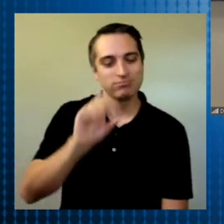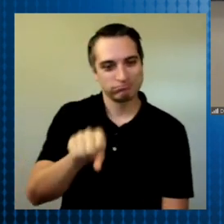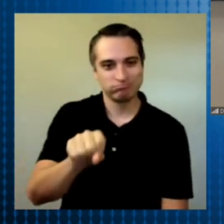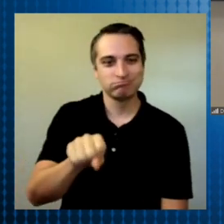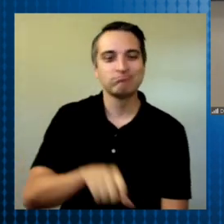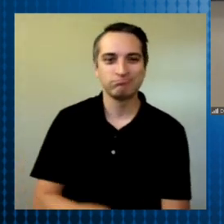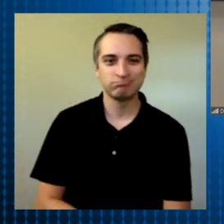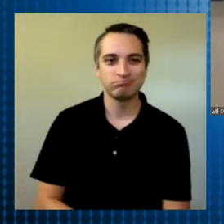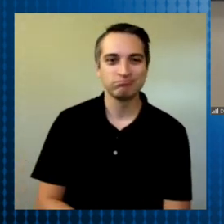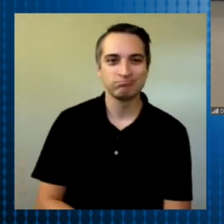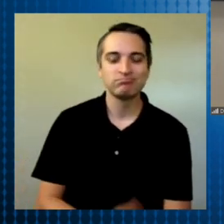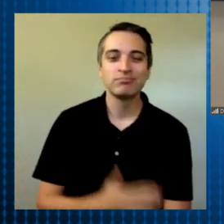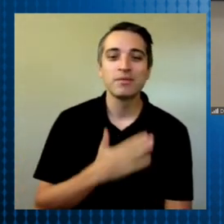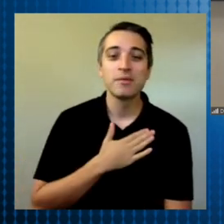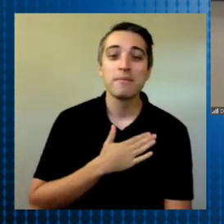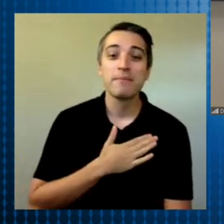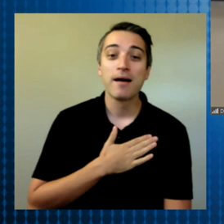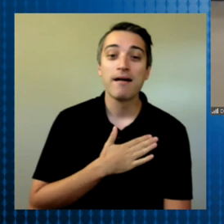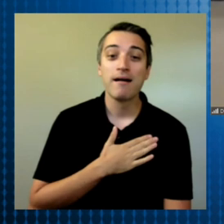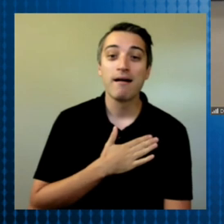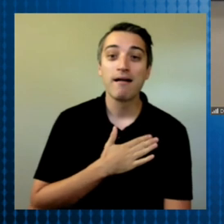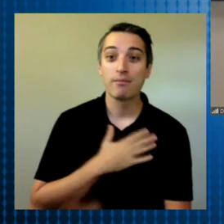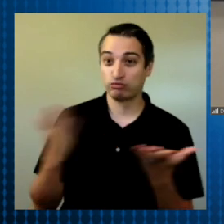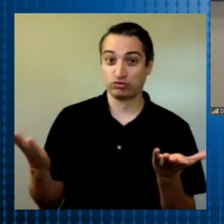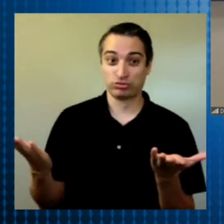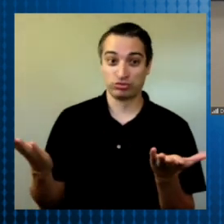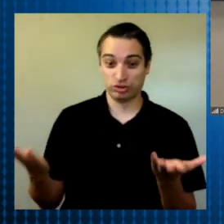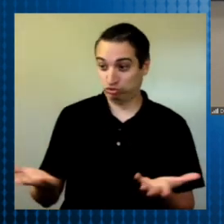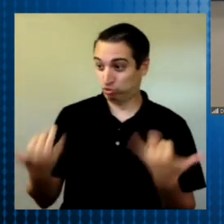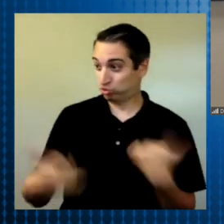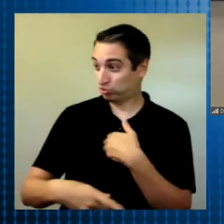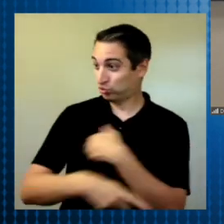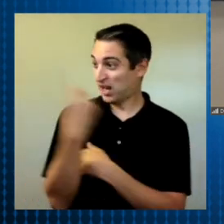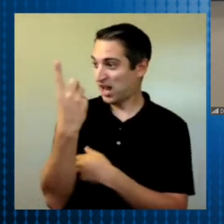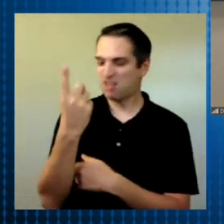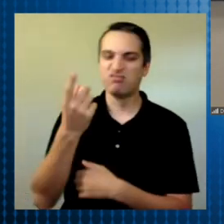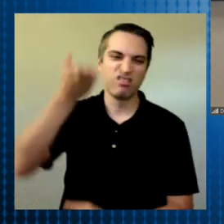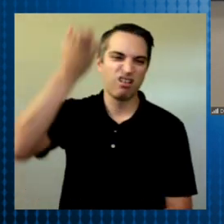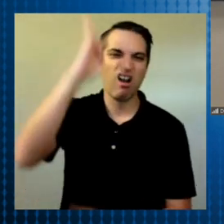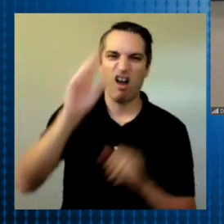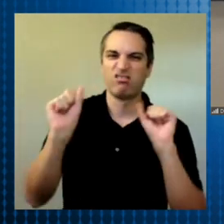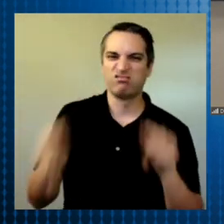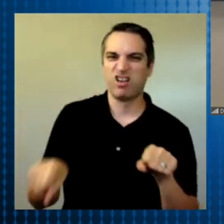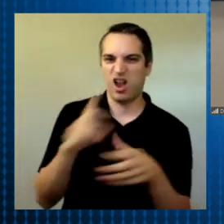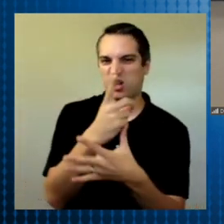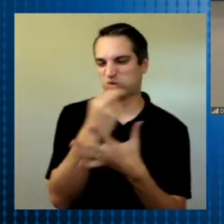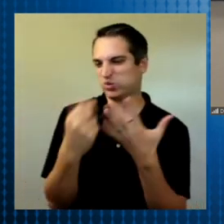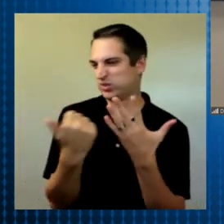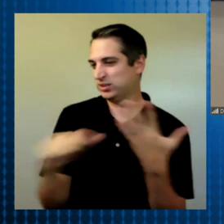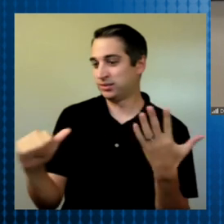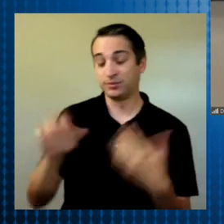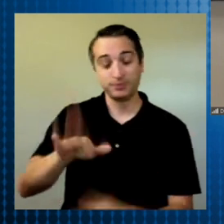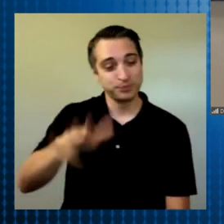And my presence today epitomizes the fact that God is able. Now, Brother Nun, I need your